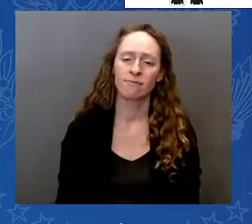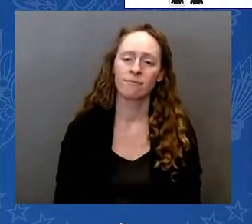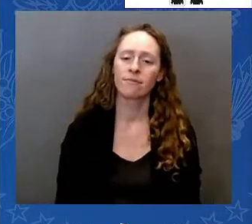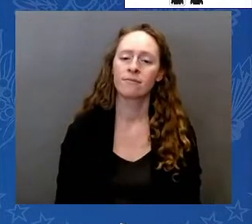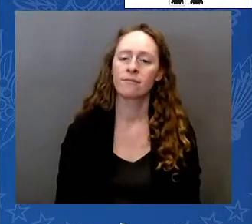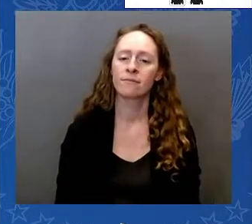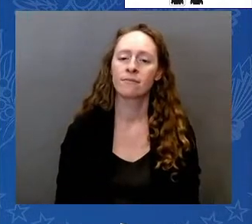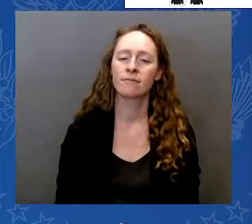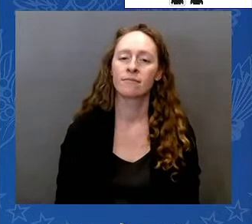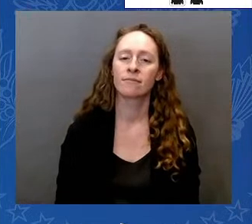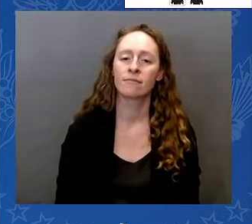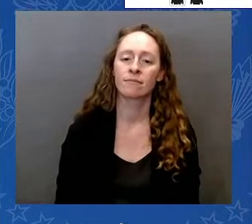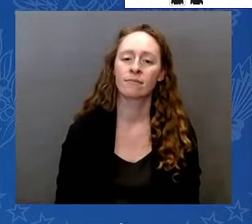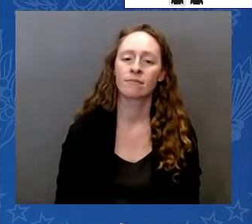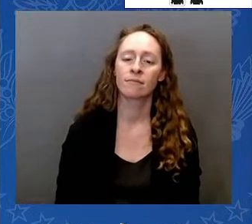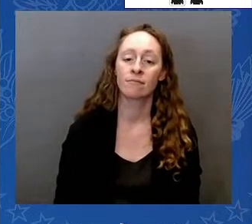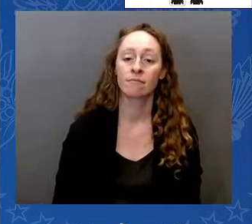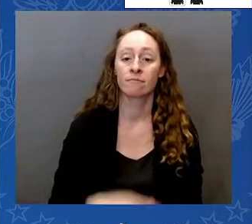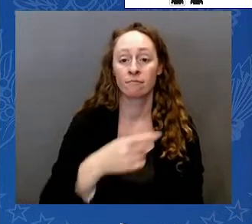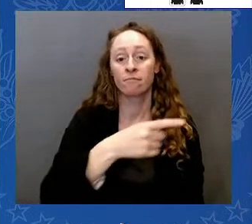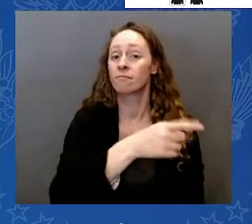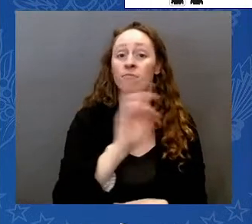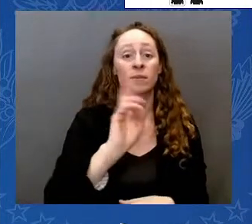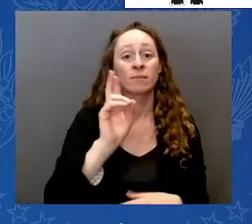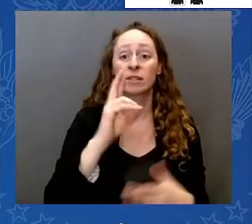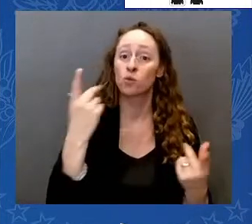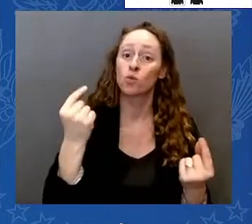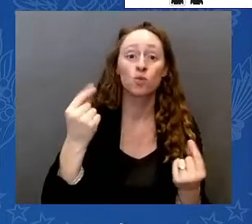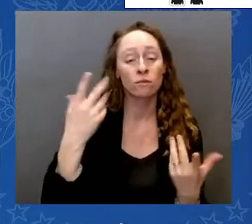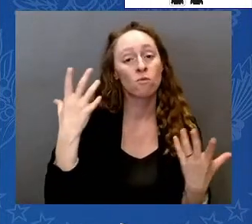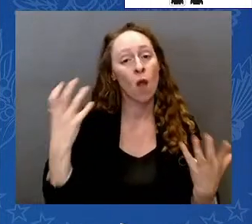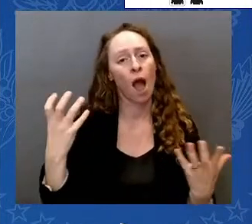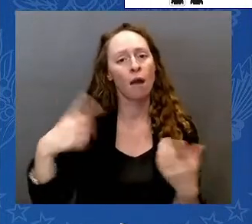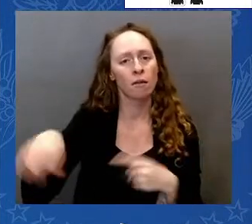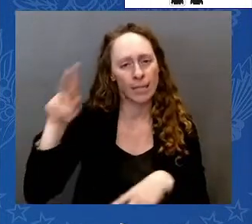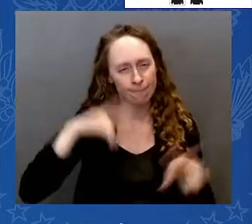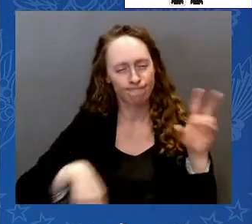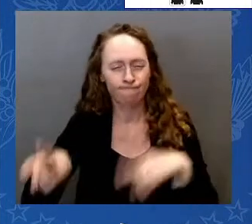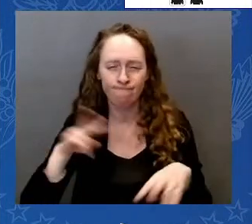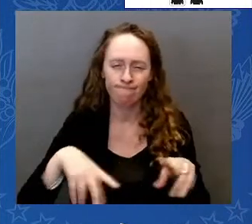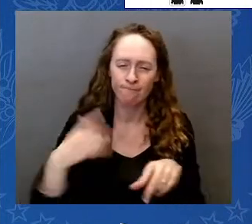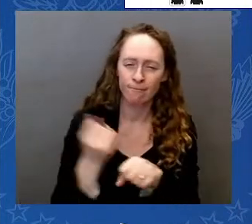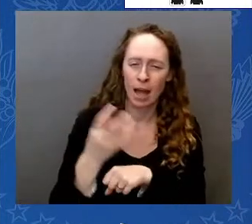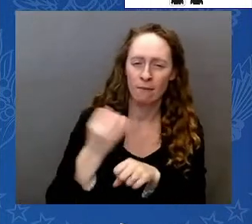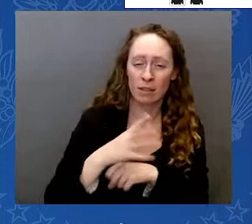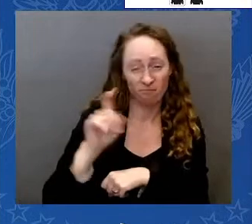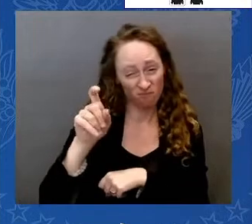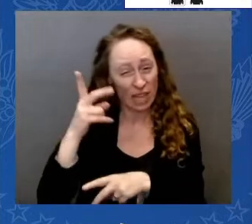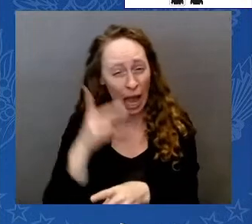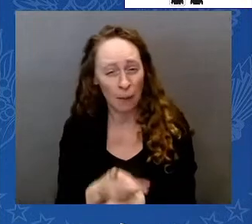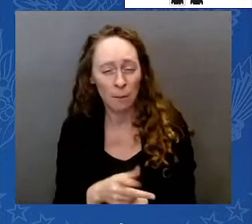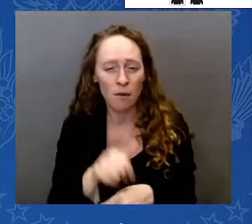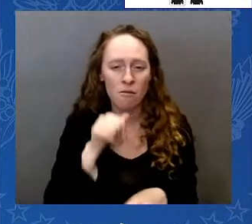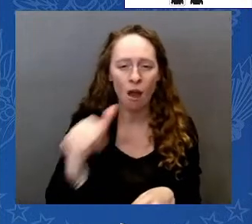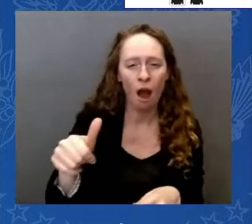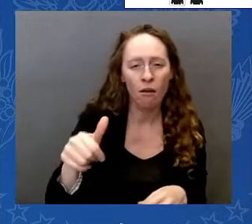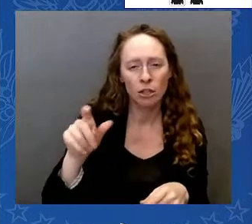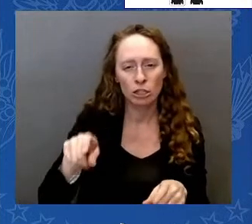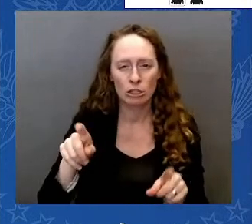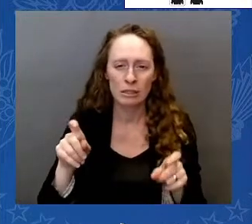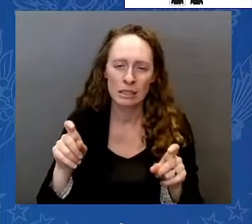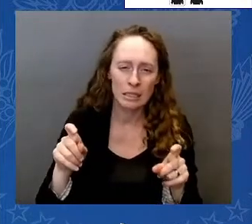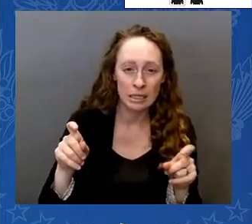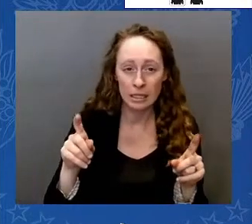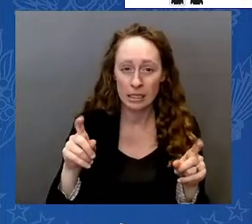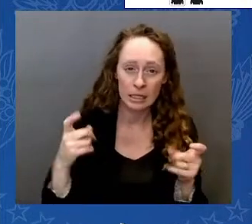on the chopping block every 5 years. That means every 5 years, Congress is going to have to vote to either cut, reduce, completely